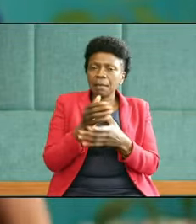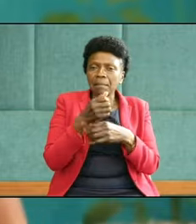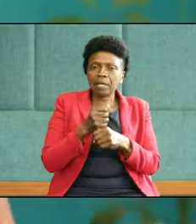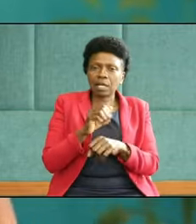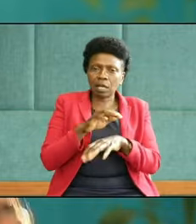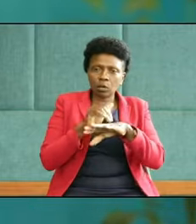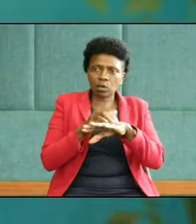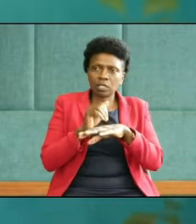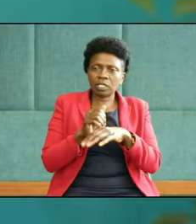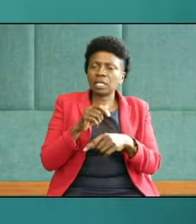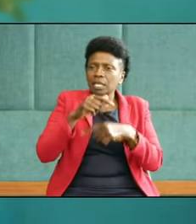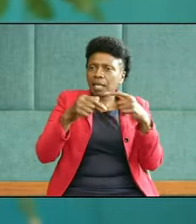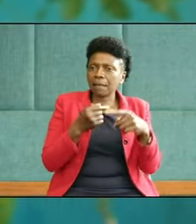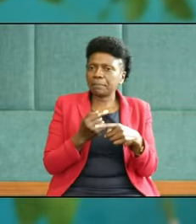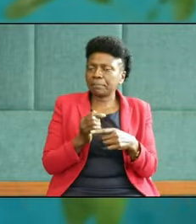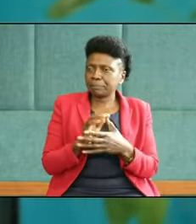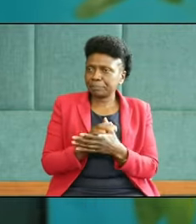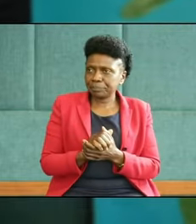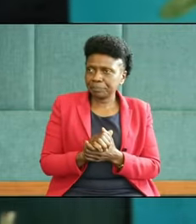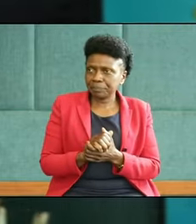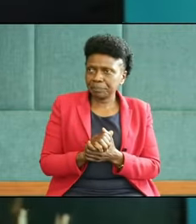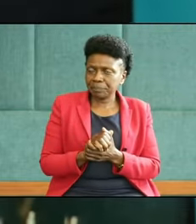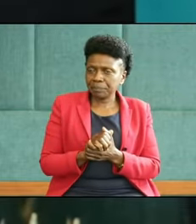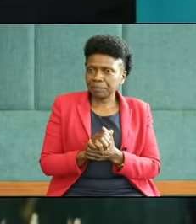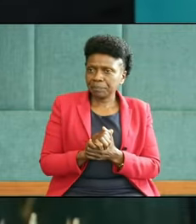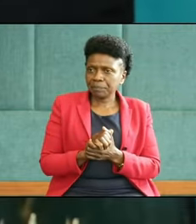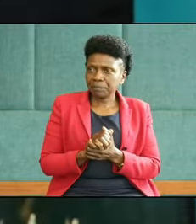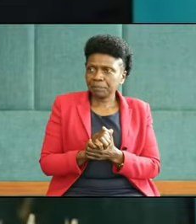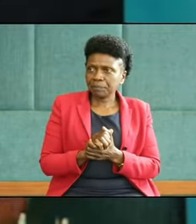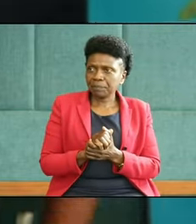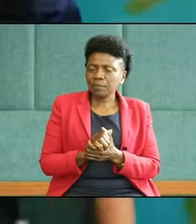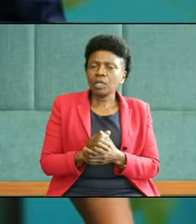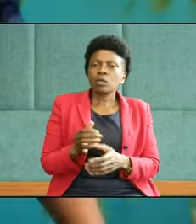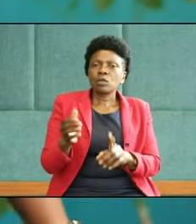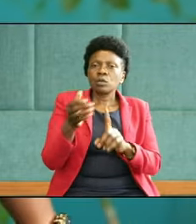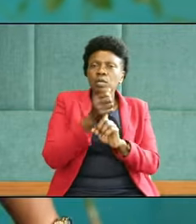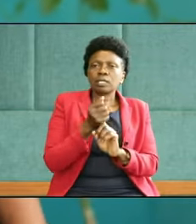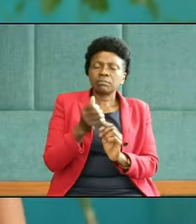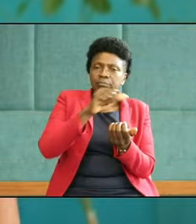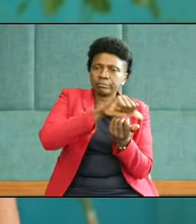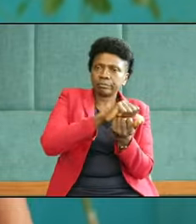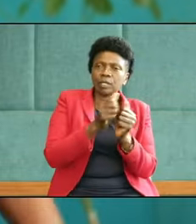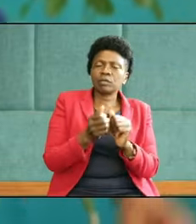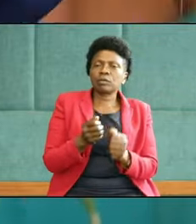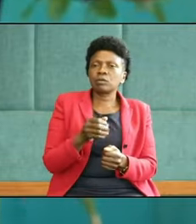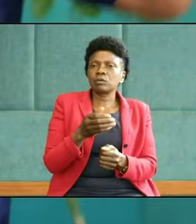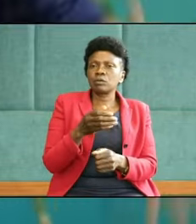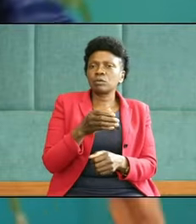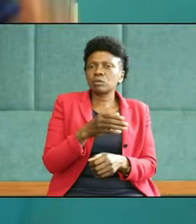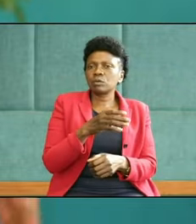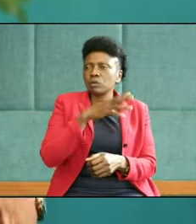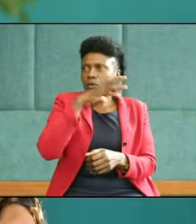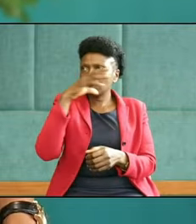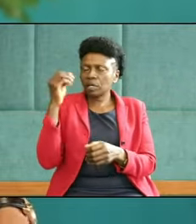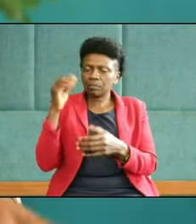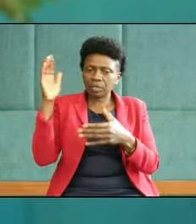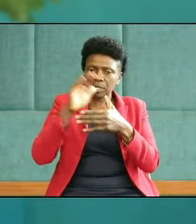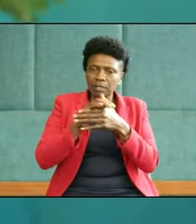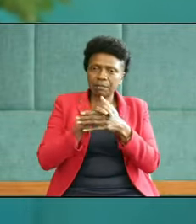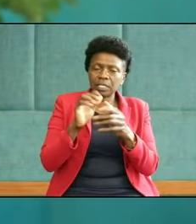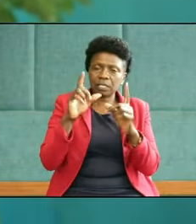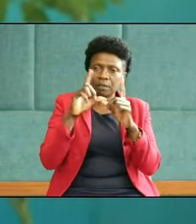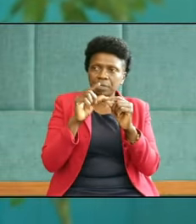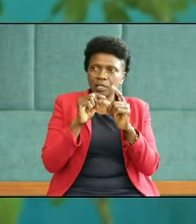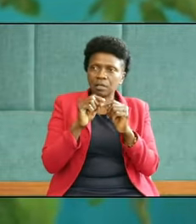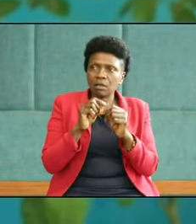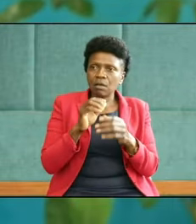they show up. I said, we don't want wet devils. You get baptized, you go back to your former doctrine, you believe in this message.